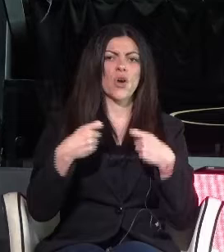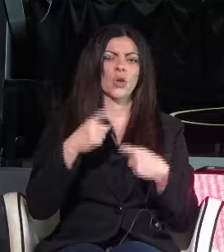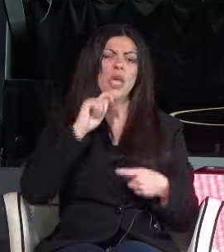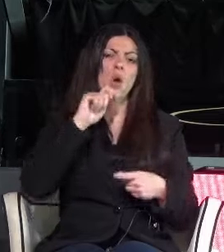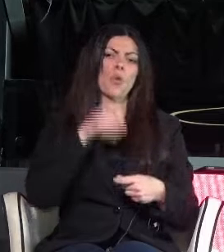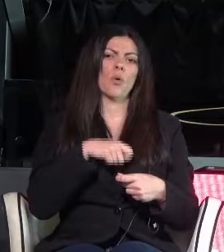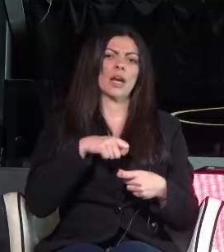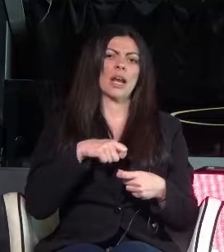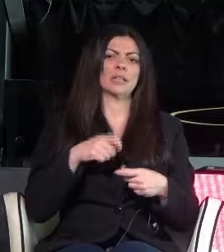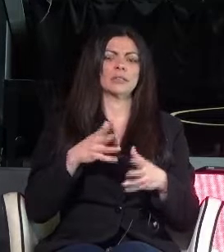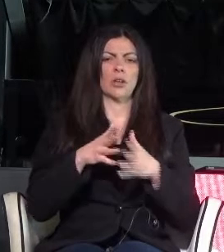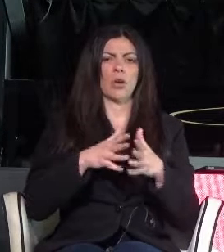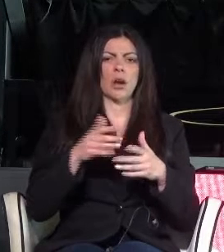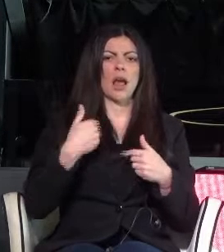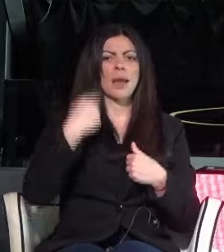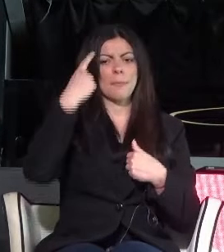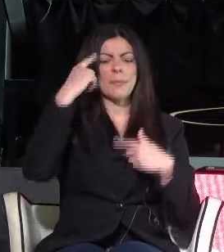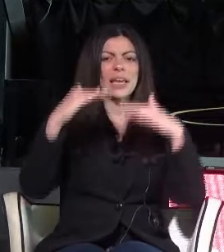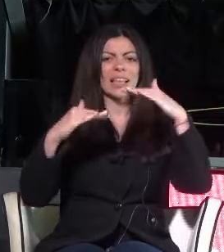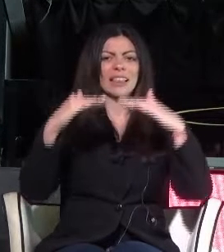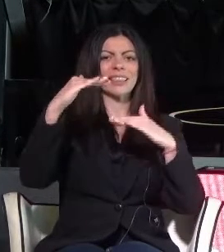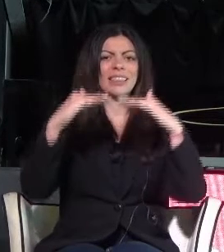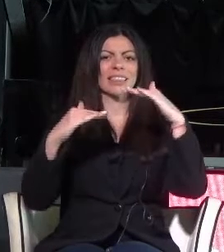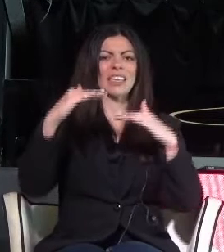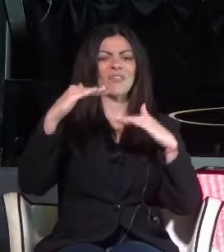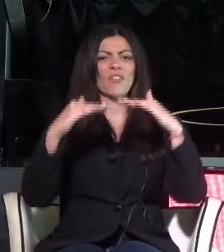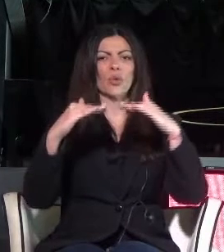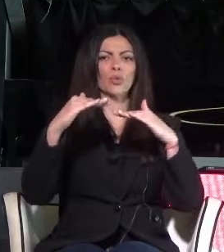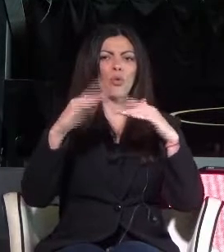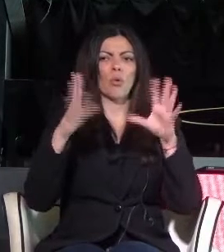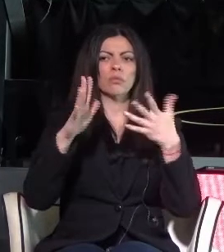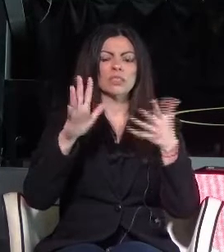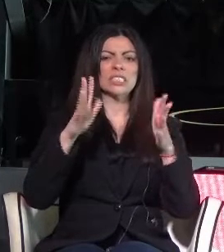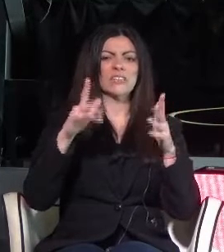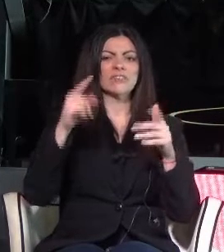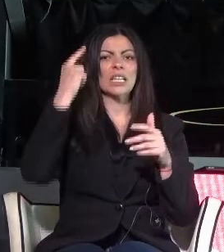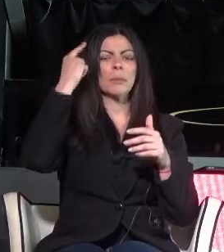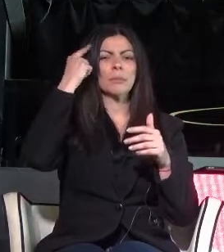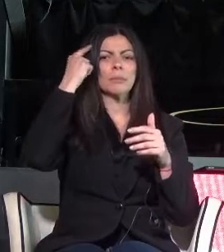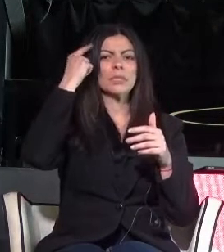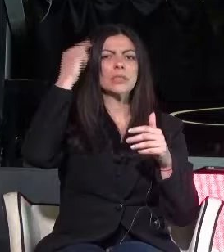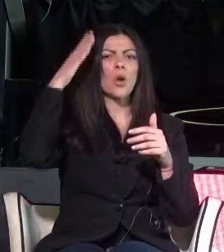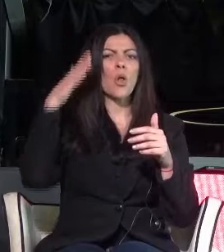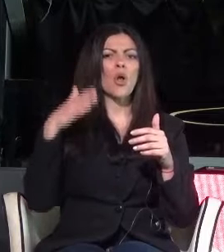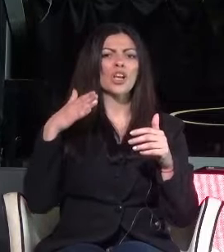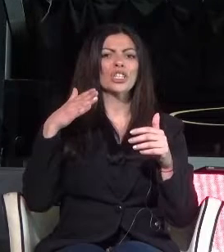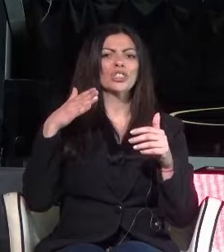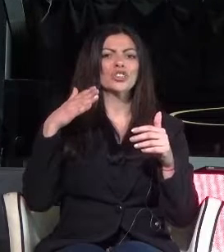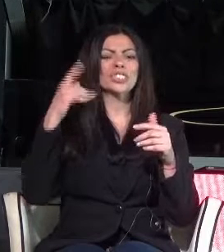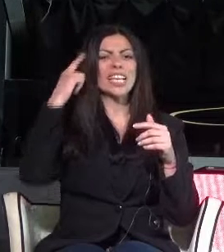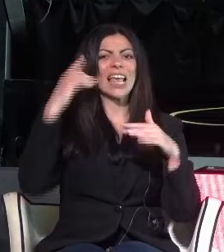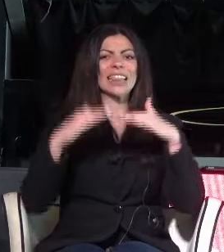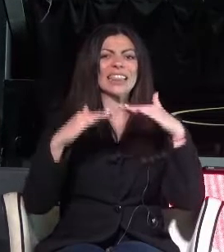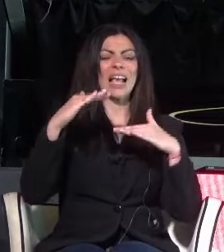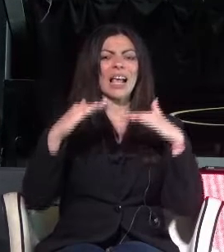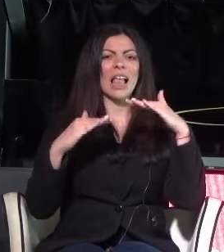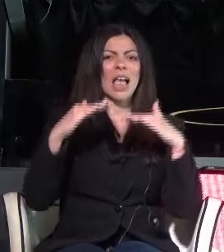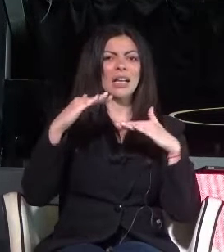mindset, on the psychological level, Russia cannot win this war, and Ukrainians already won.